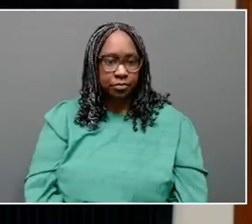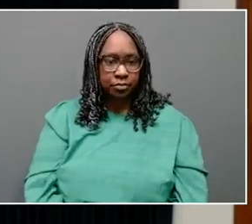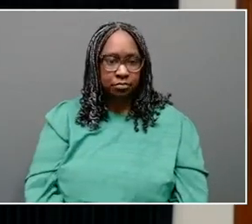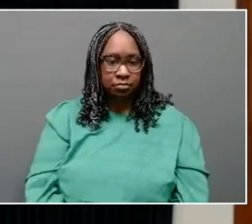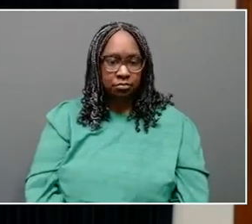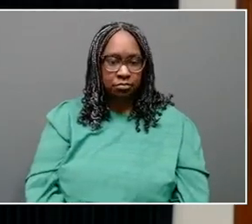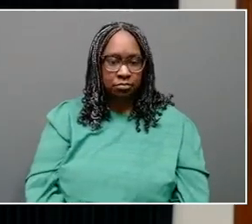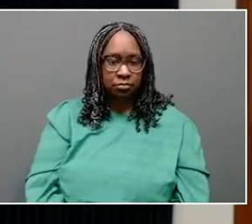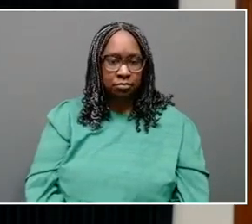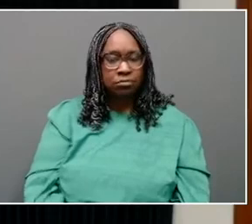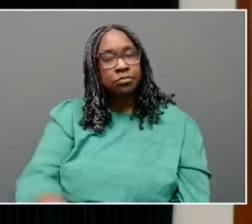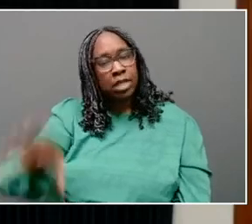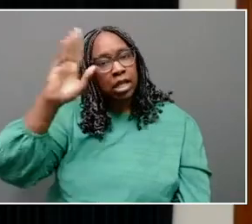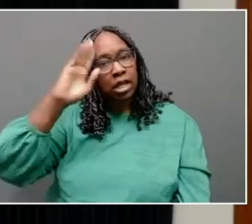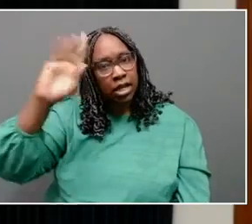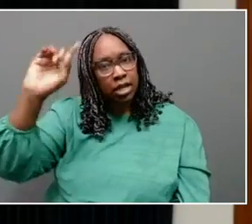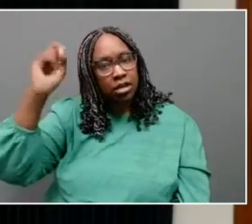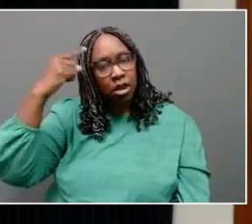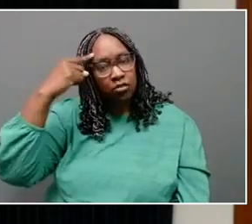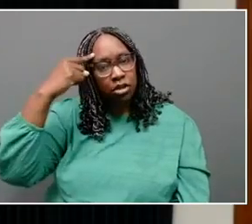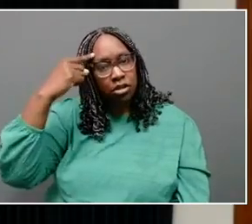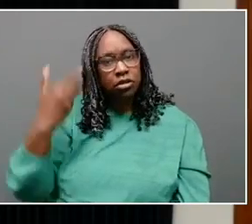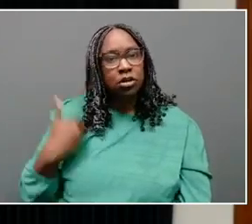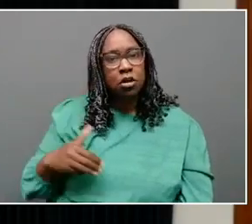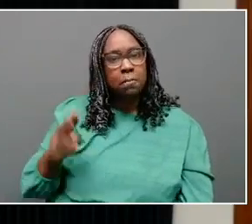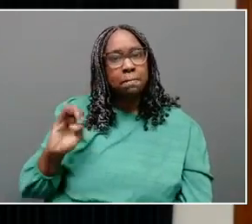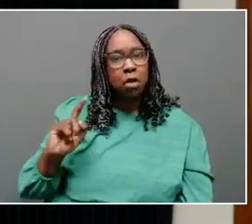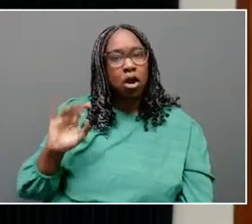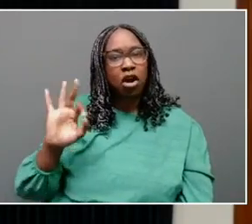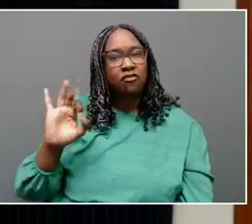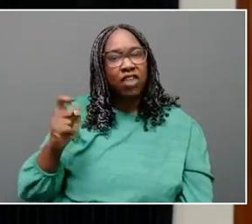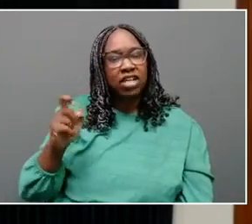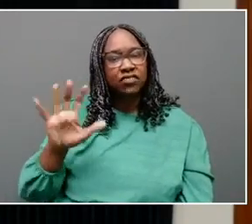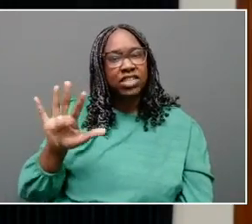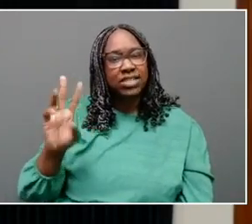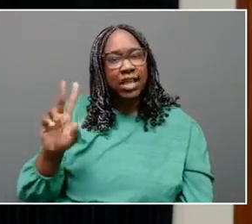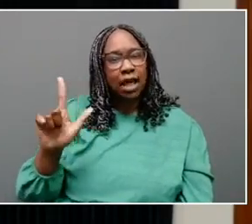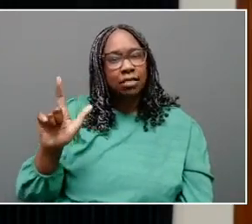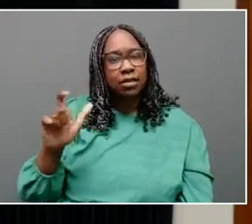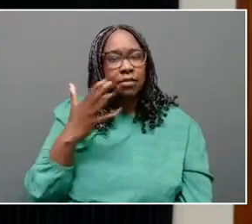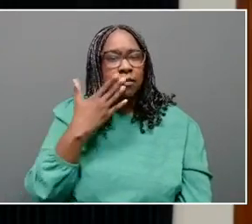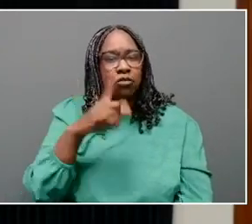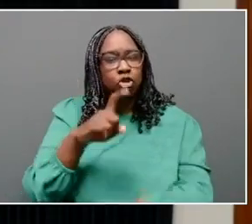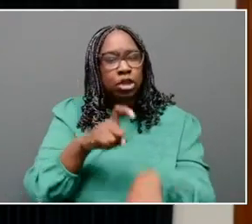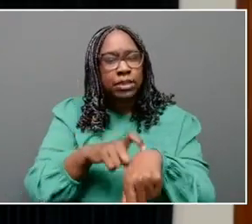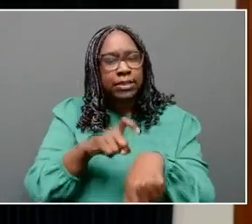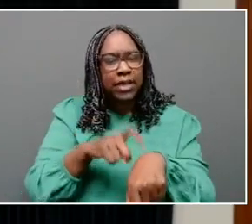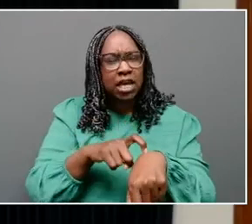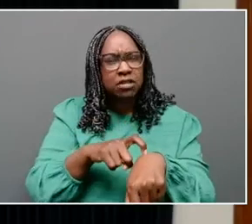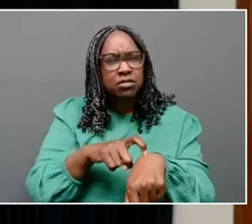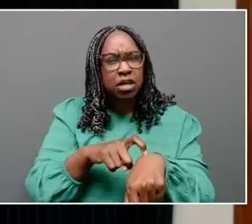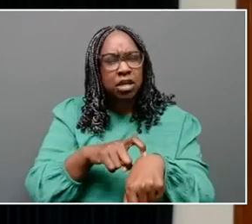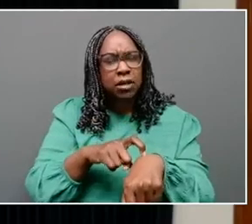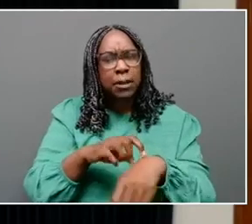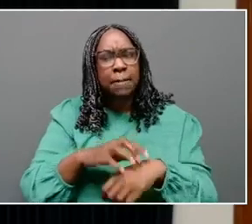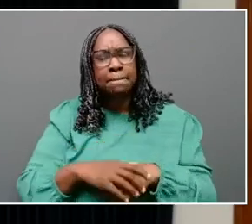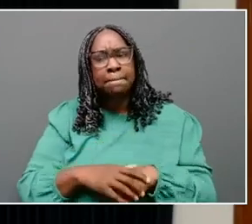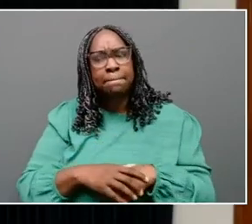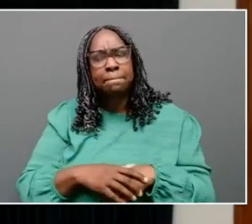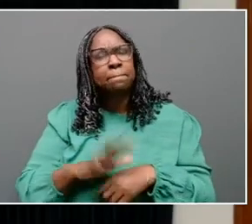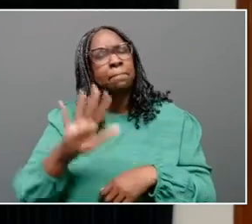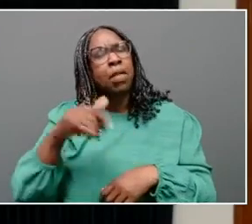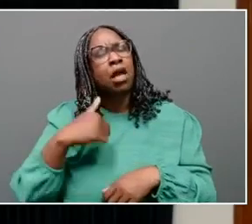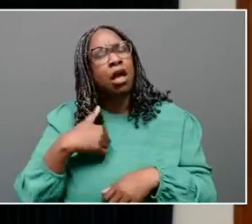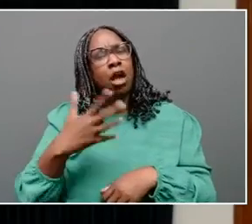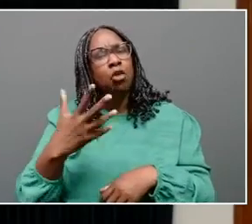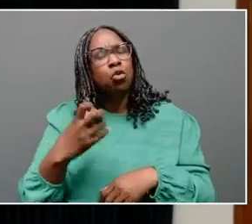Hey, Governor, it's Mark Glover with Fox 56 in Lexington. Thanks very much for your time. I still wanted to bring back to